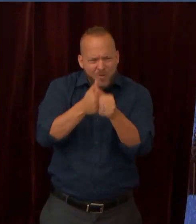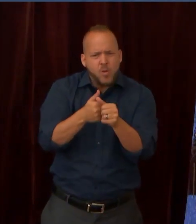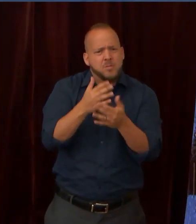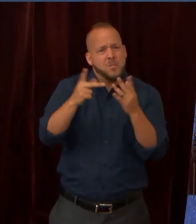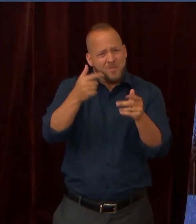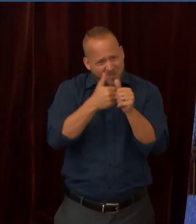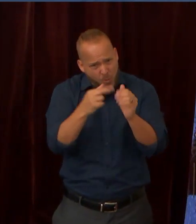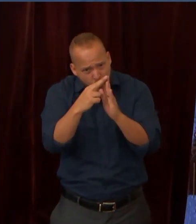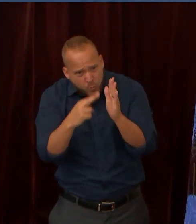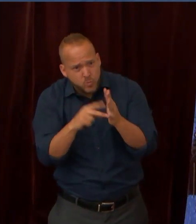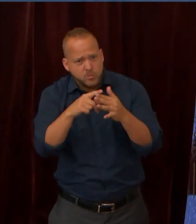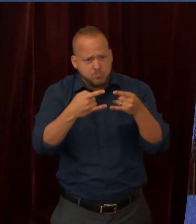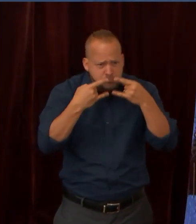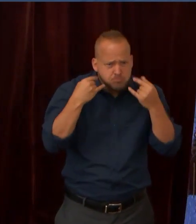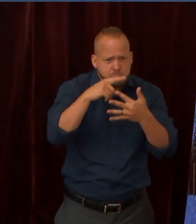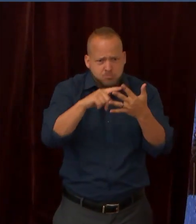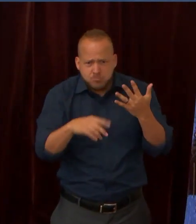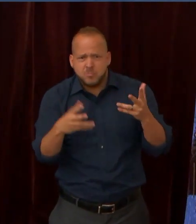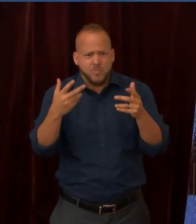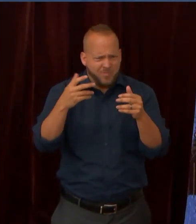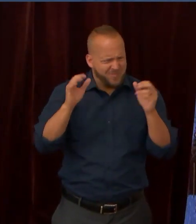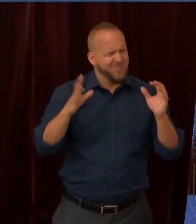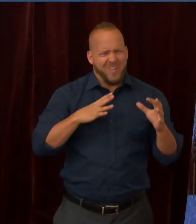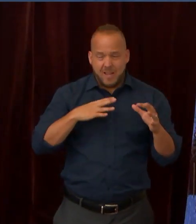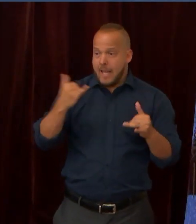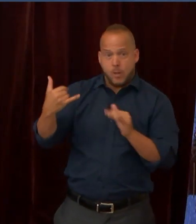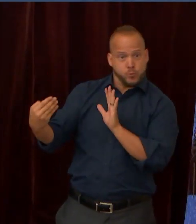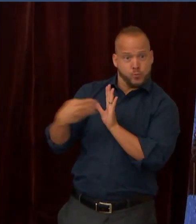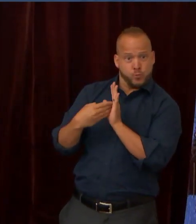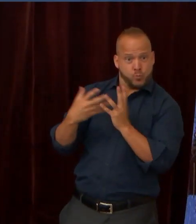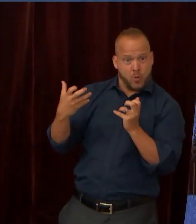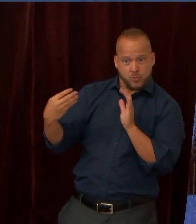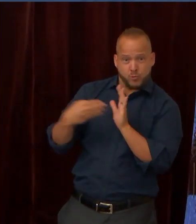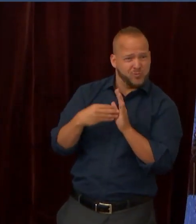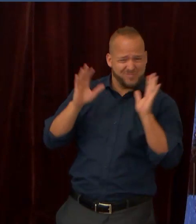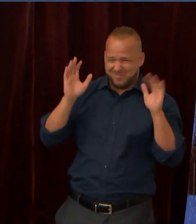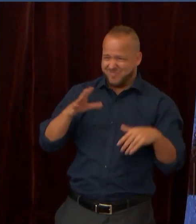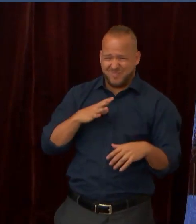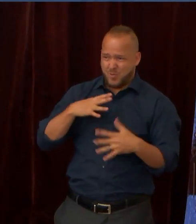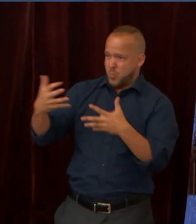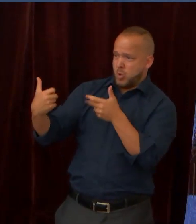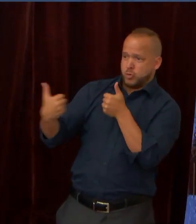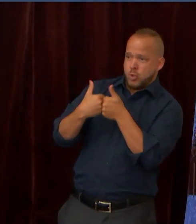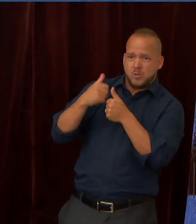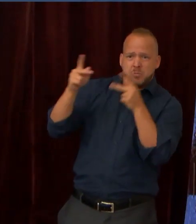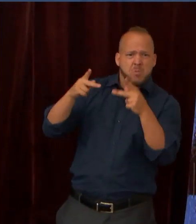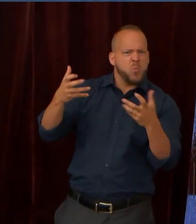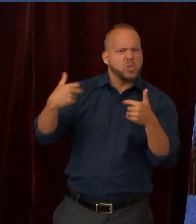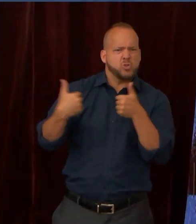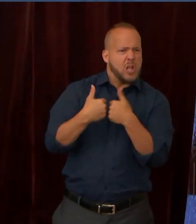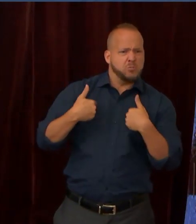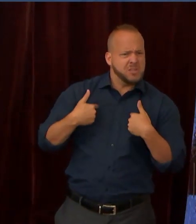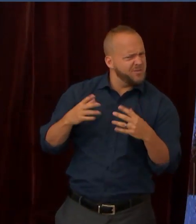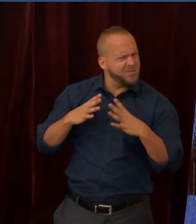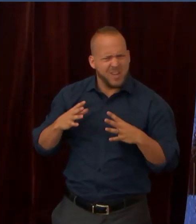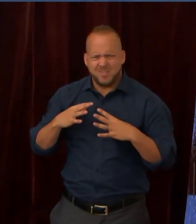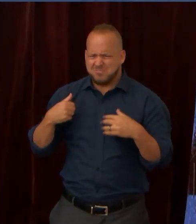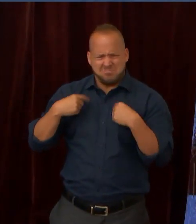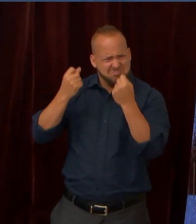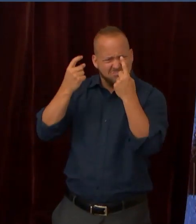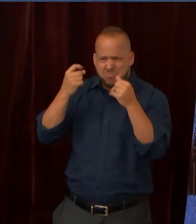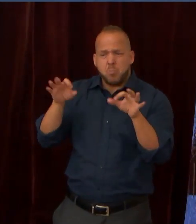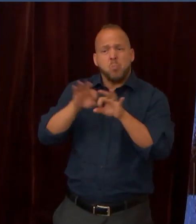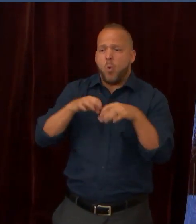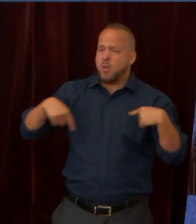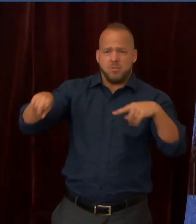can challenge actions by the state. I think it's really important that we have a judicial system that has a